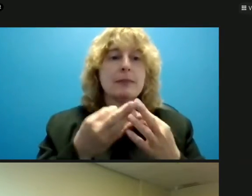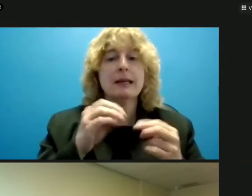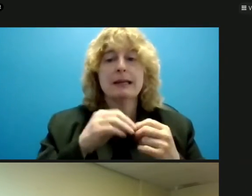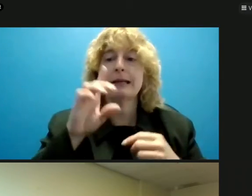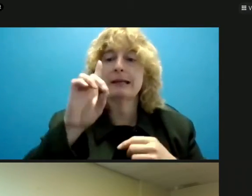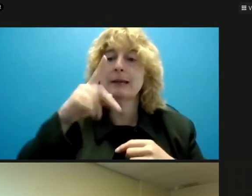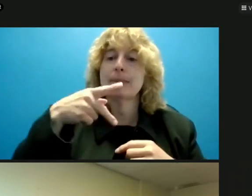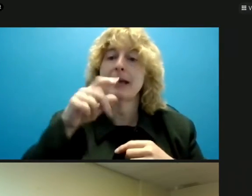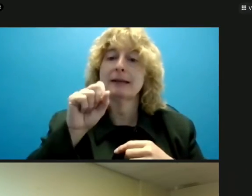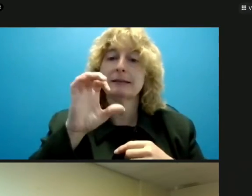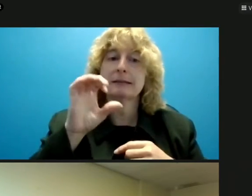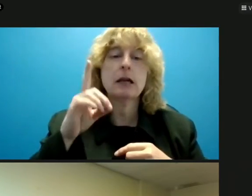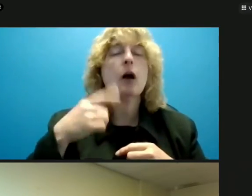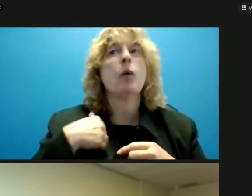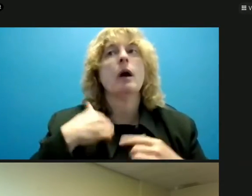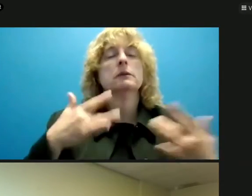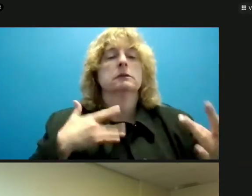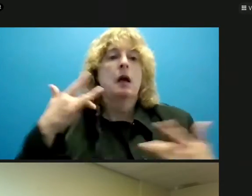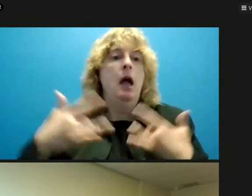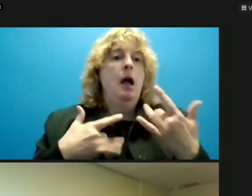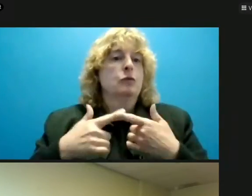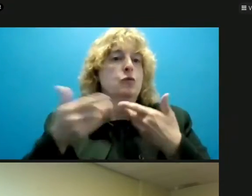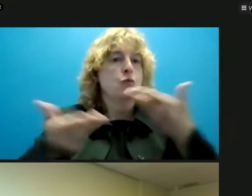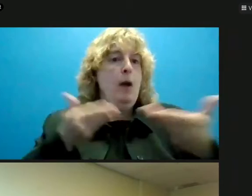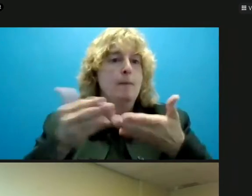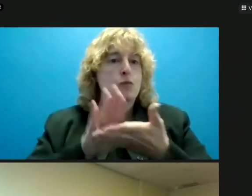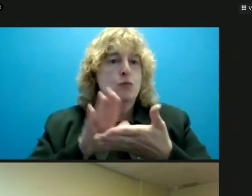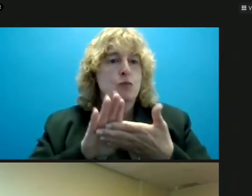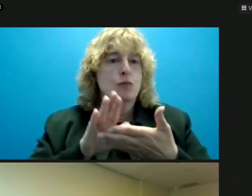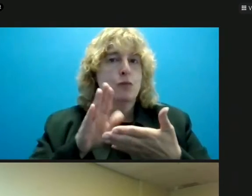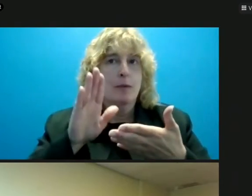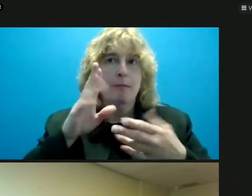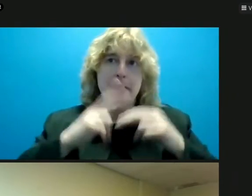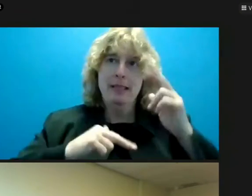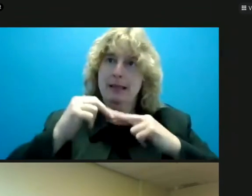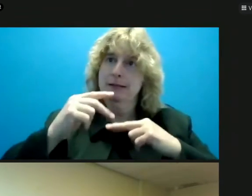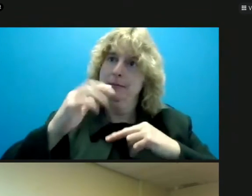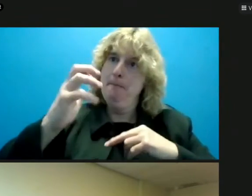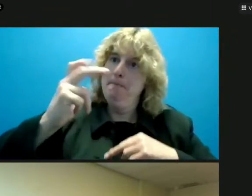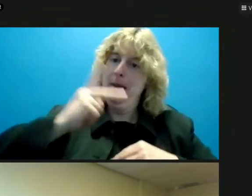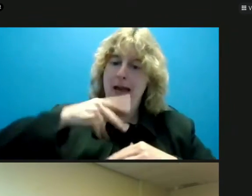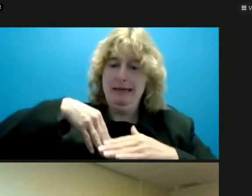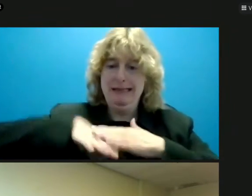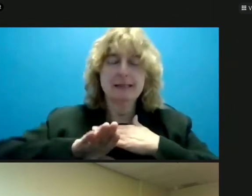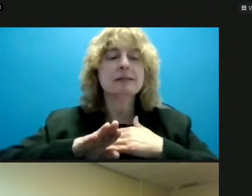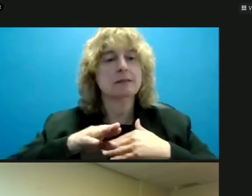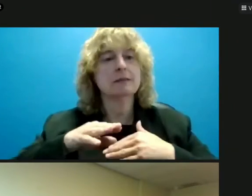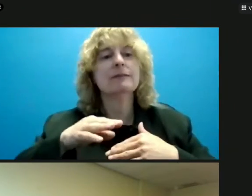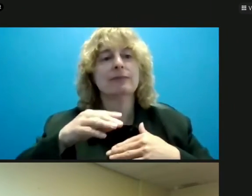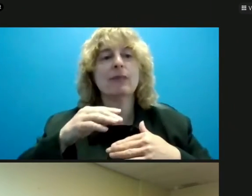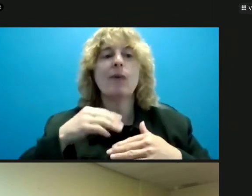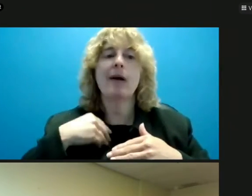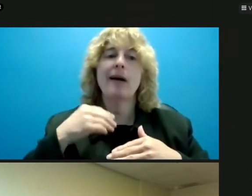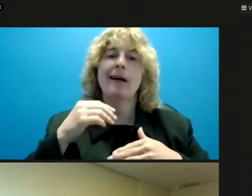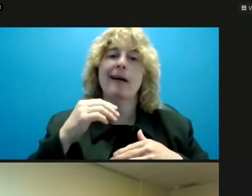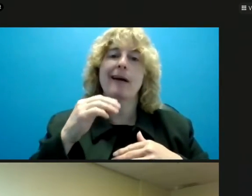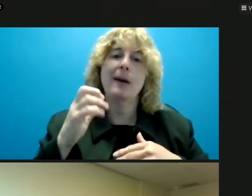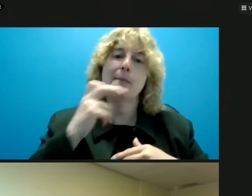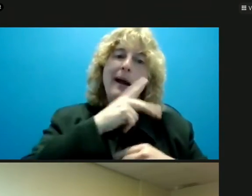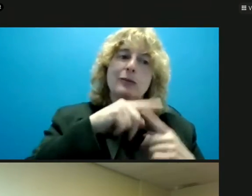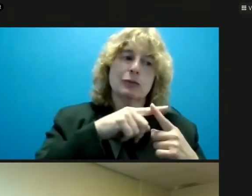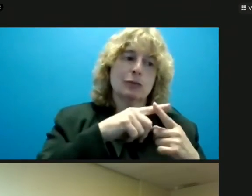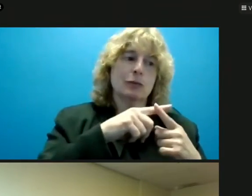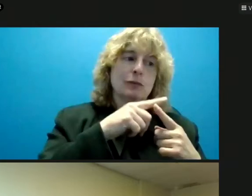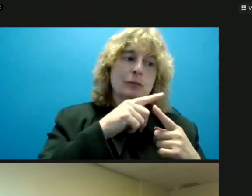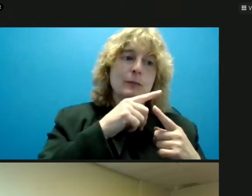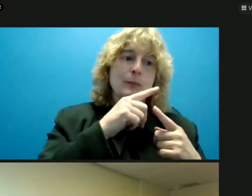back to school buildings. We went back to face-to-face learning on May the 24th, and we have